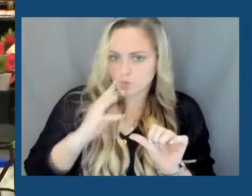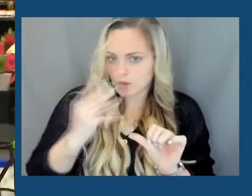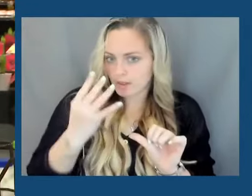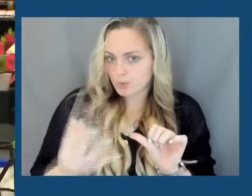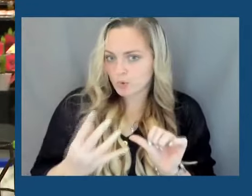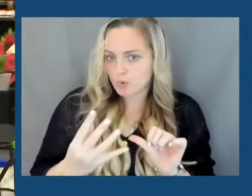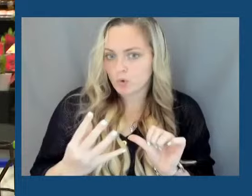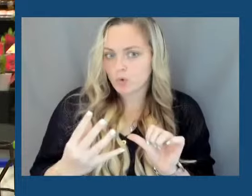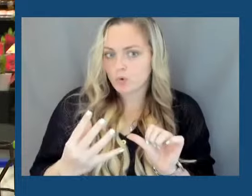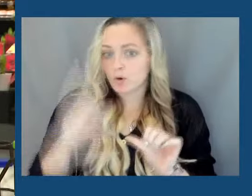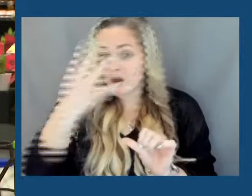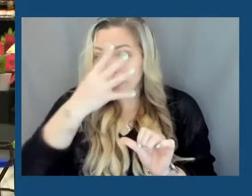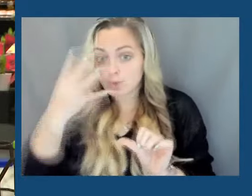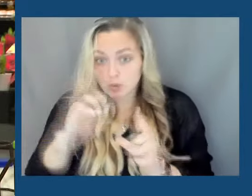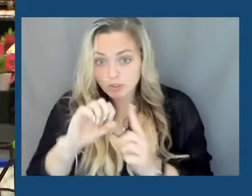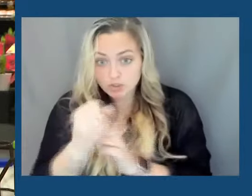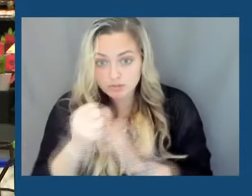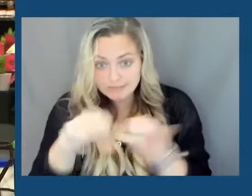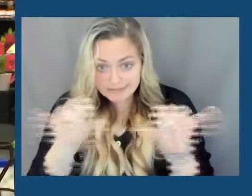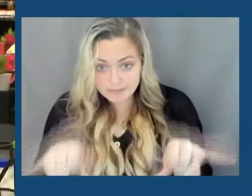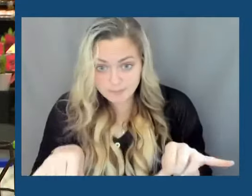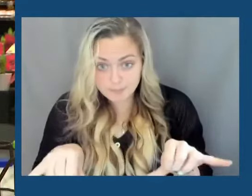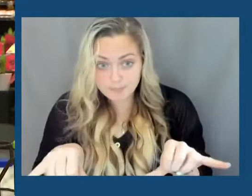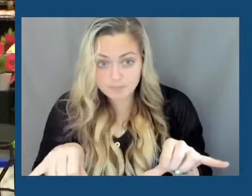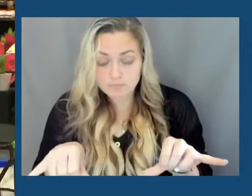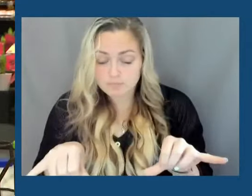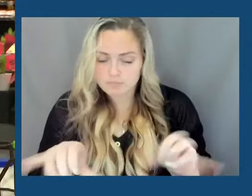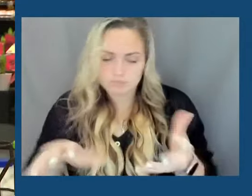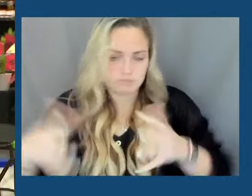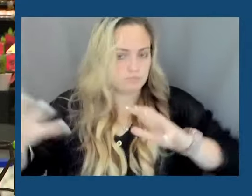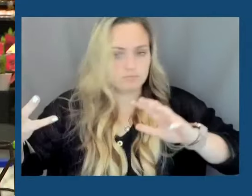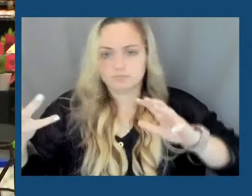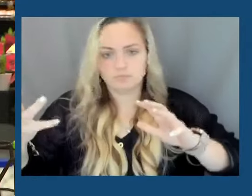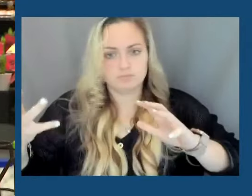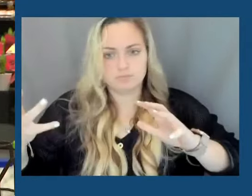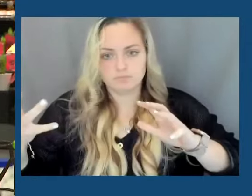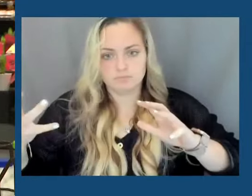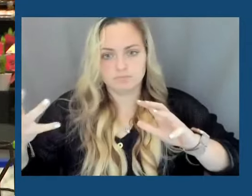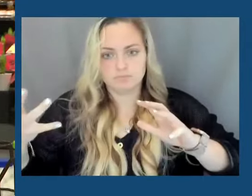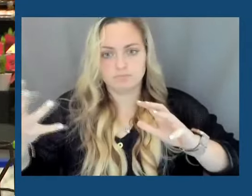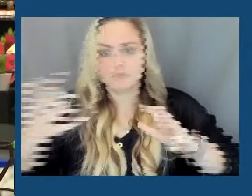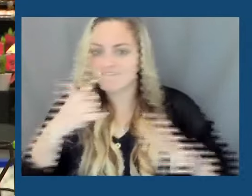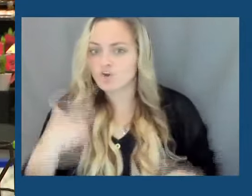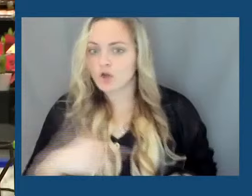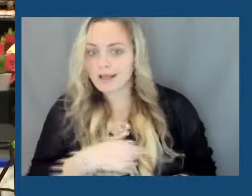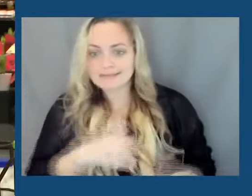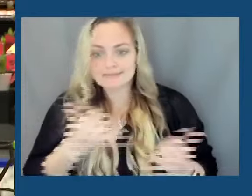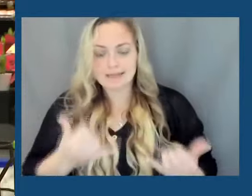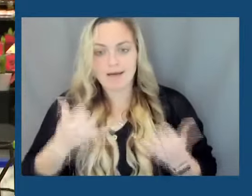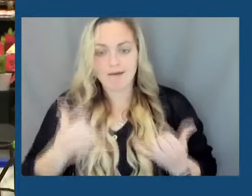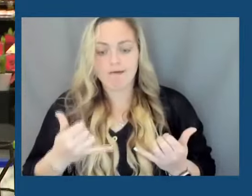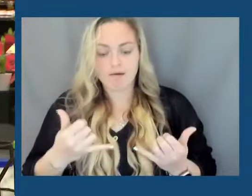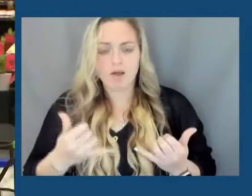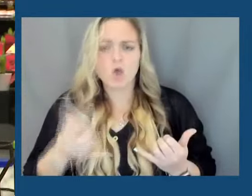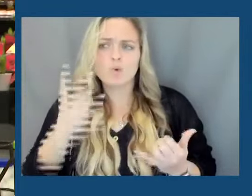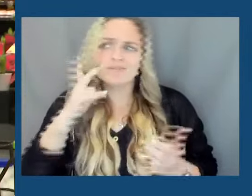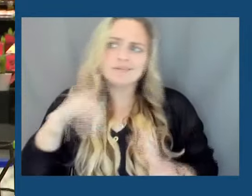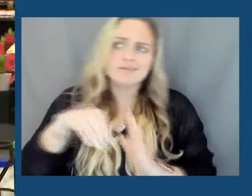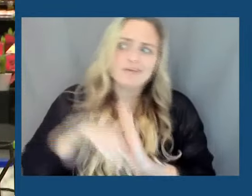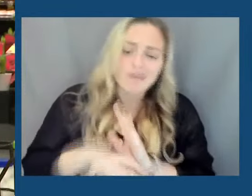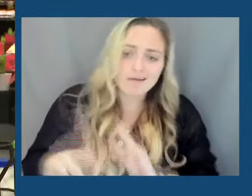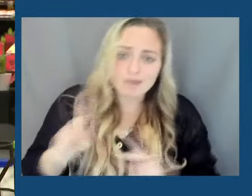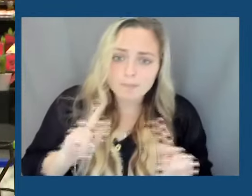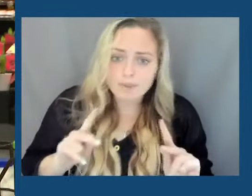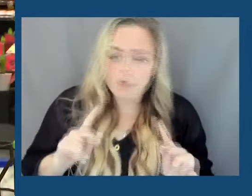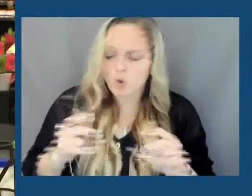our immigration system is broken. For us right now, we have seen a decline in people crossing the